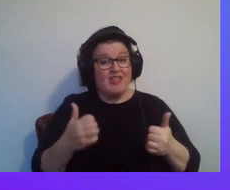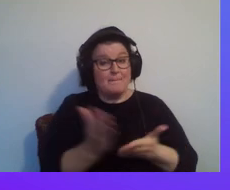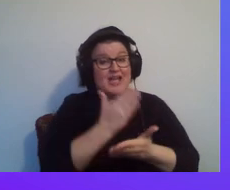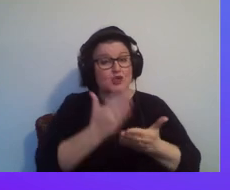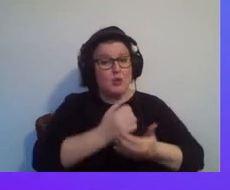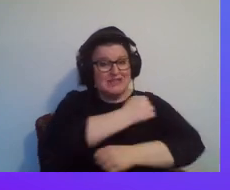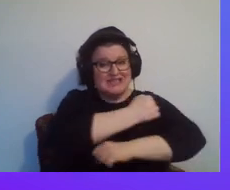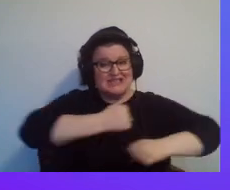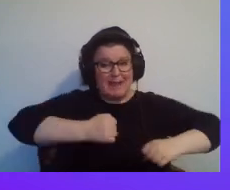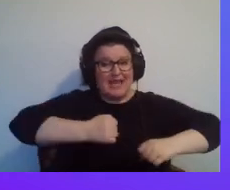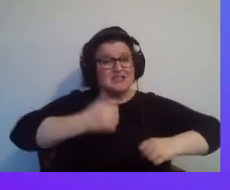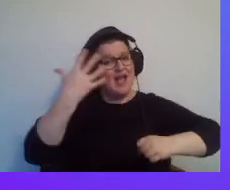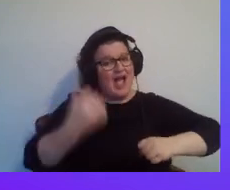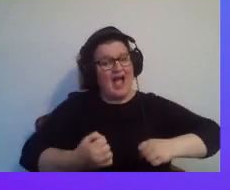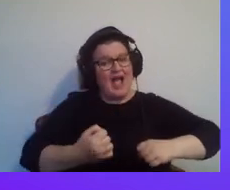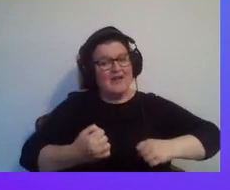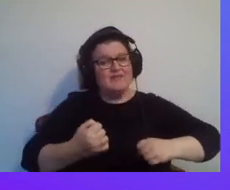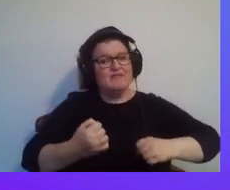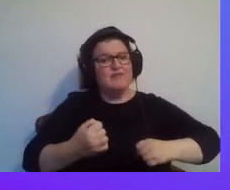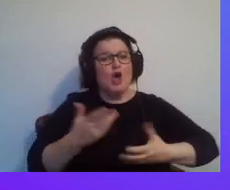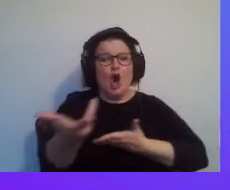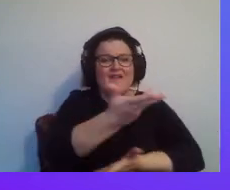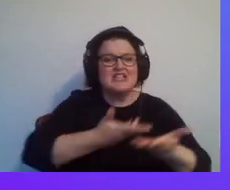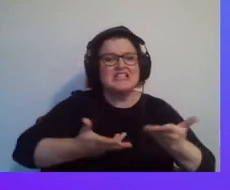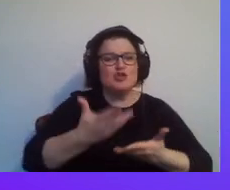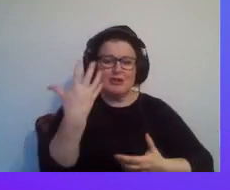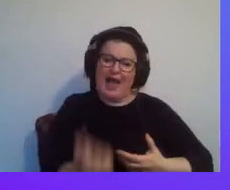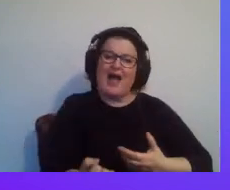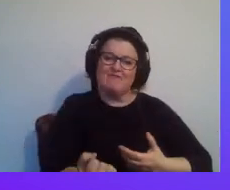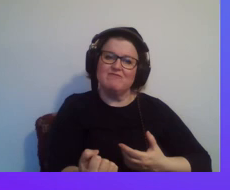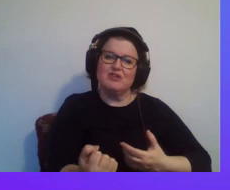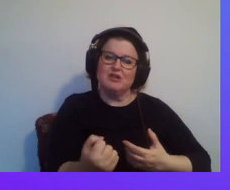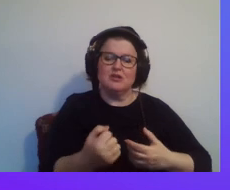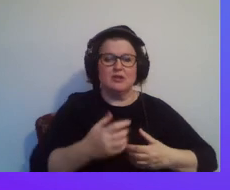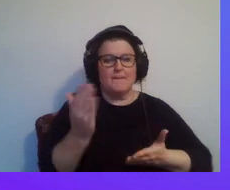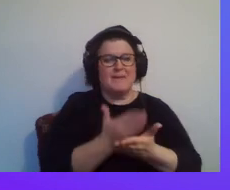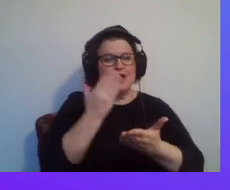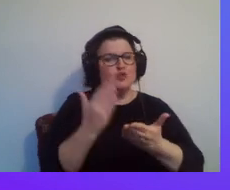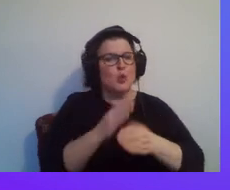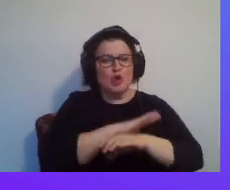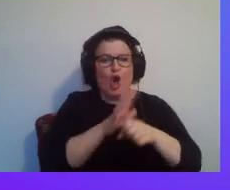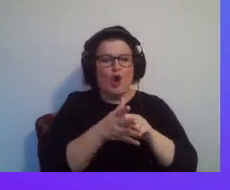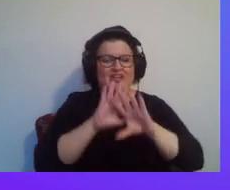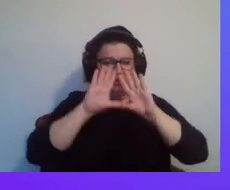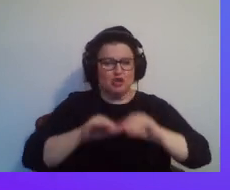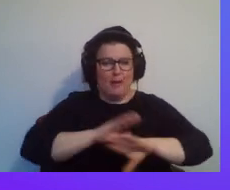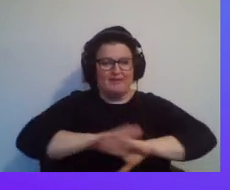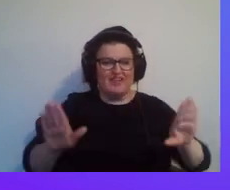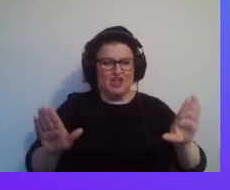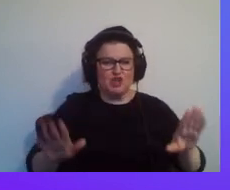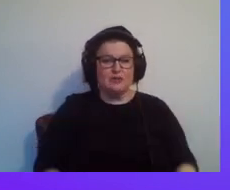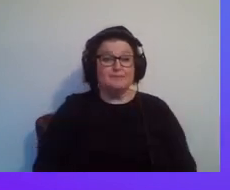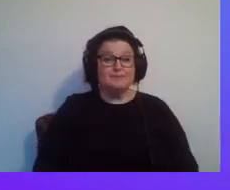shame our communities. Let's enable conversations. And let's kick this thing out of touch. Thank you. Eddie